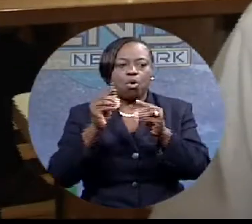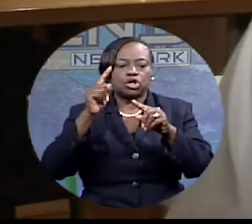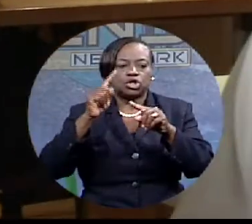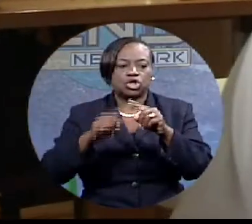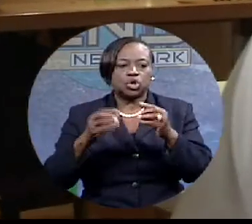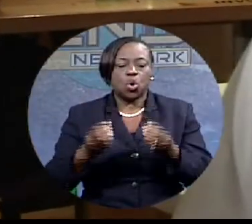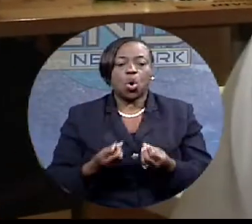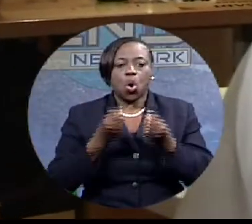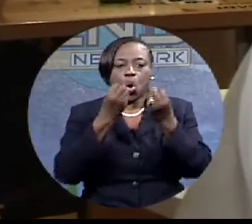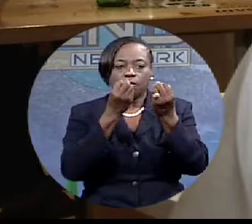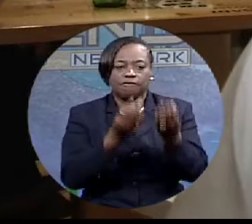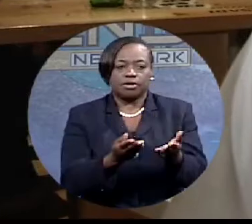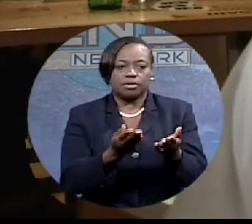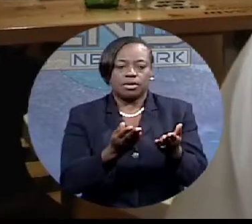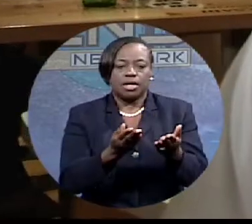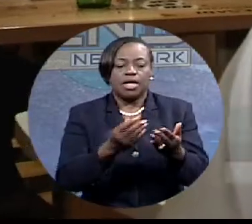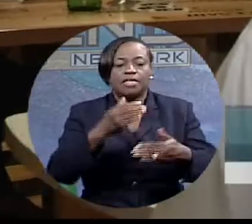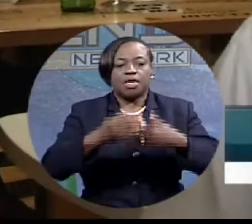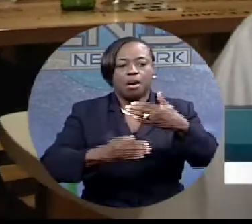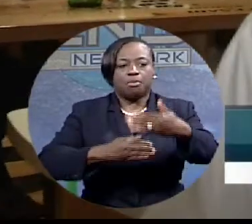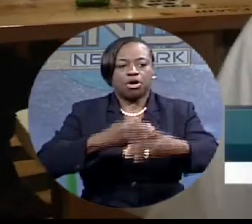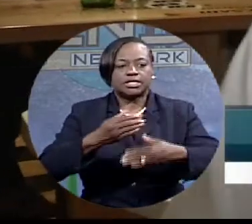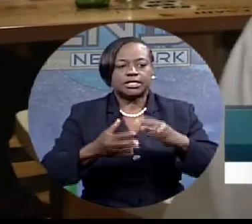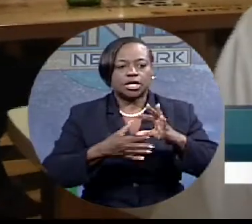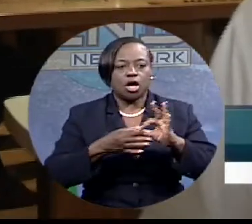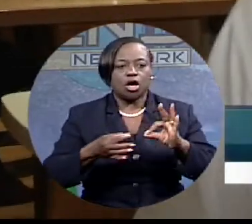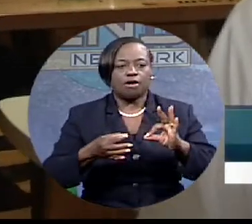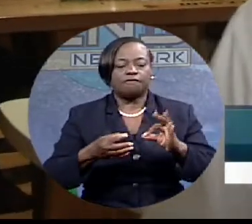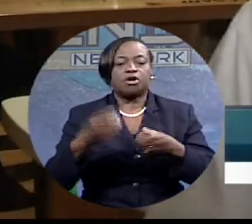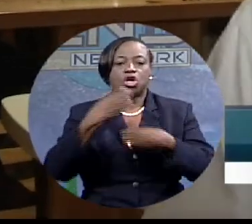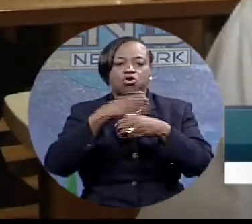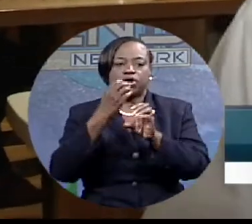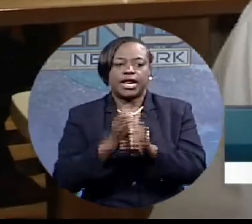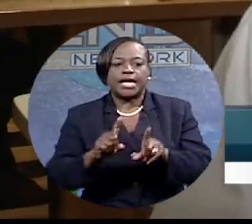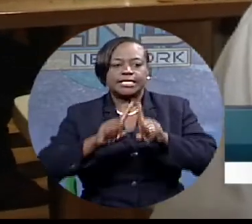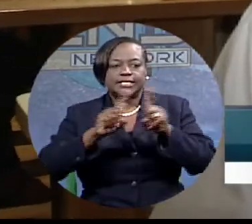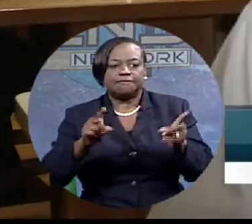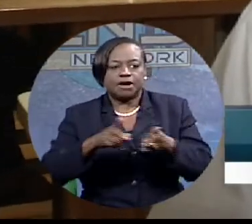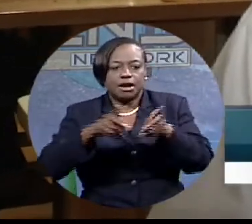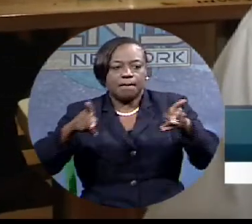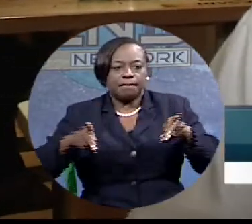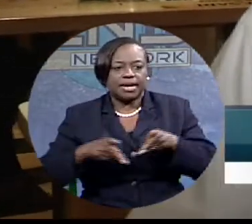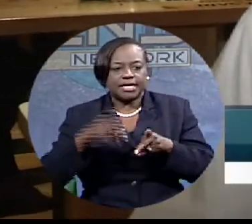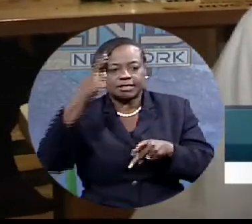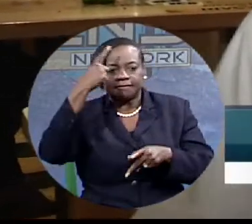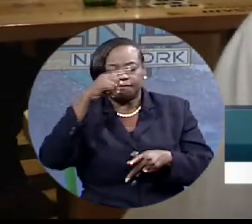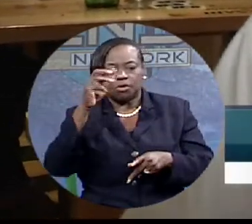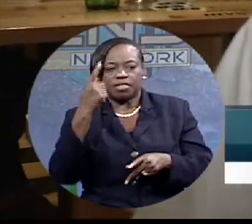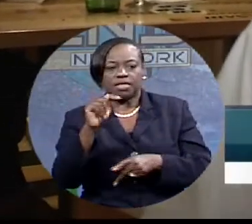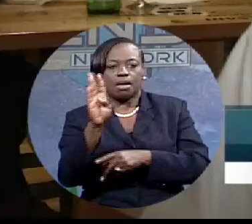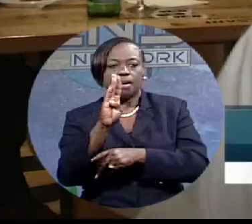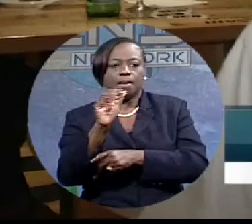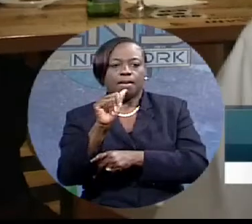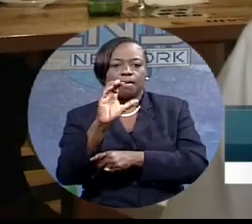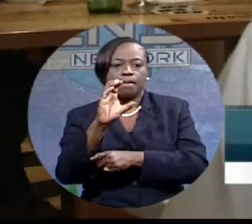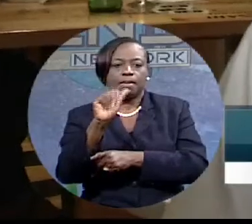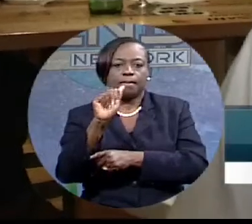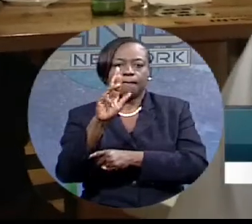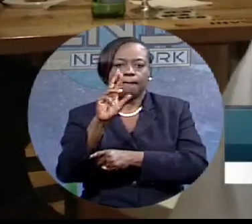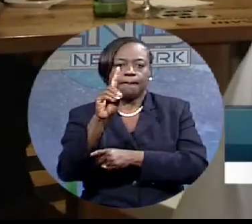We're in the process of creating a different venue for the Bacardi store, and it's going to be more about the history of